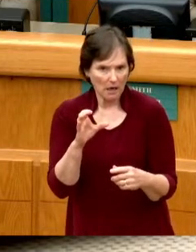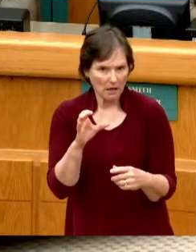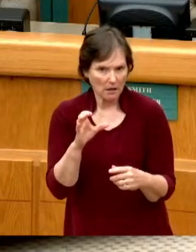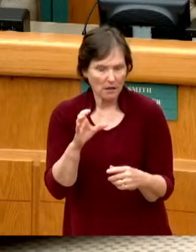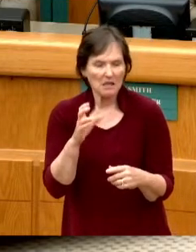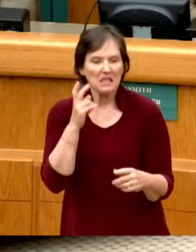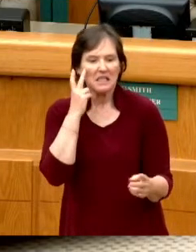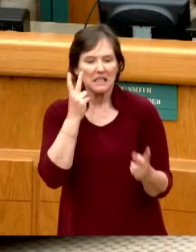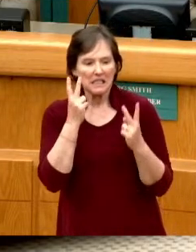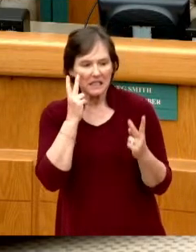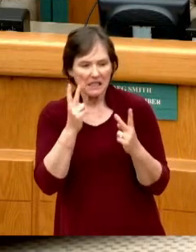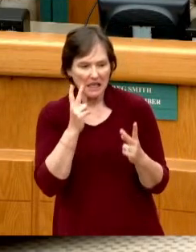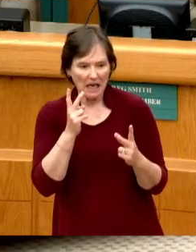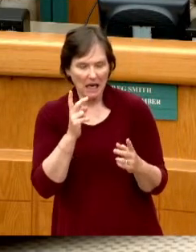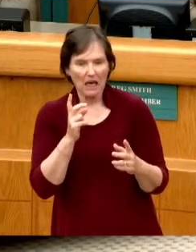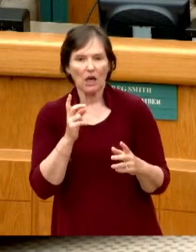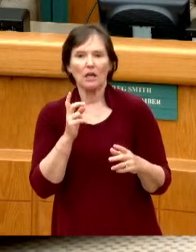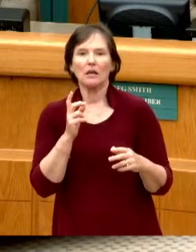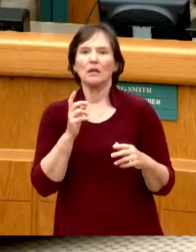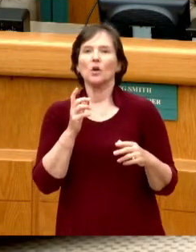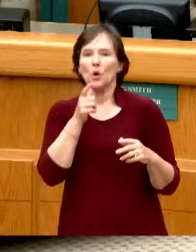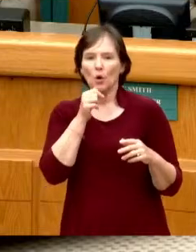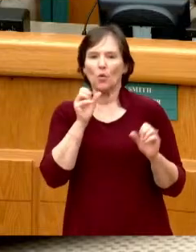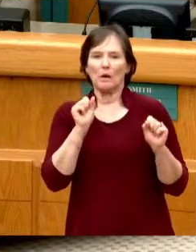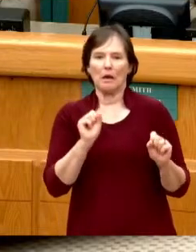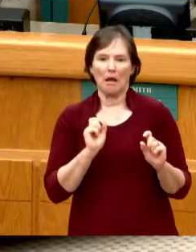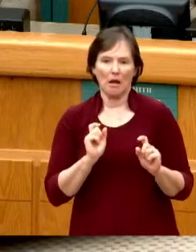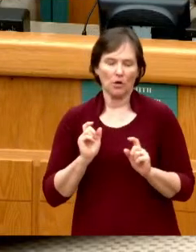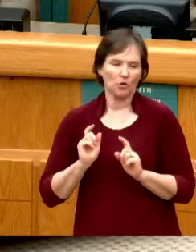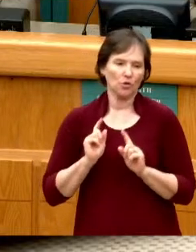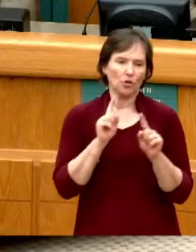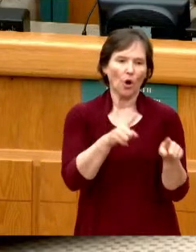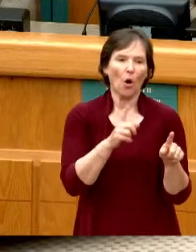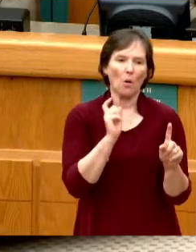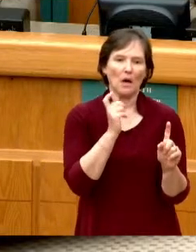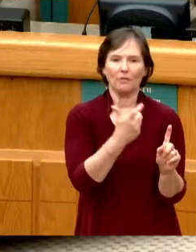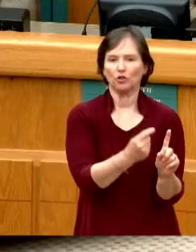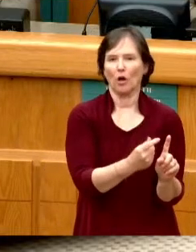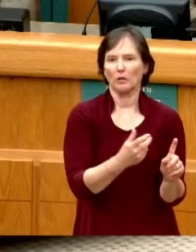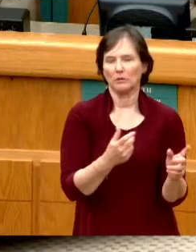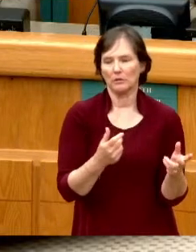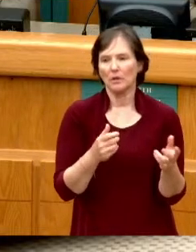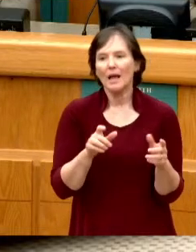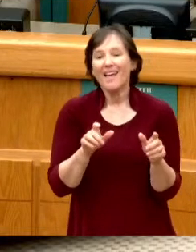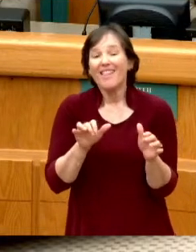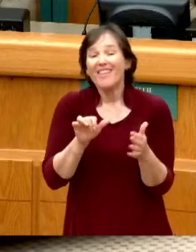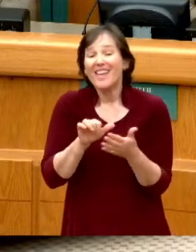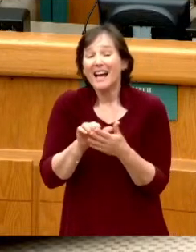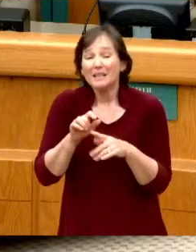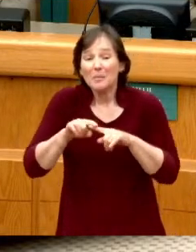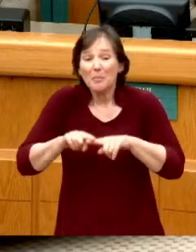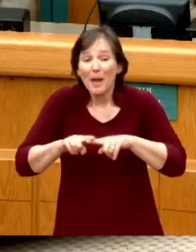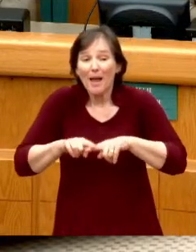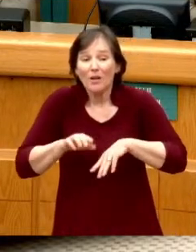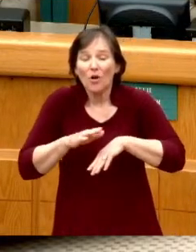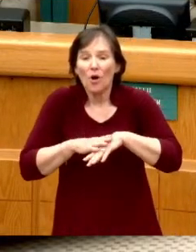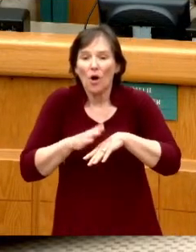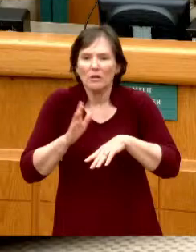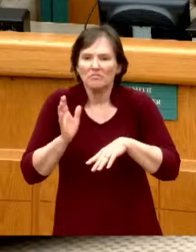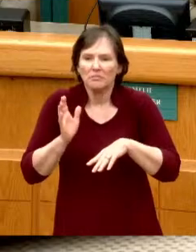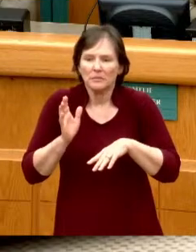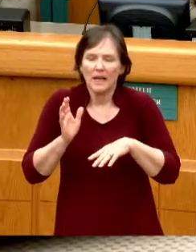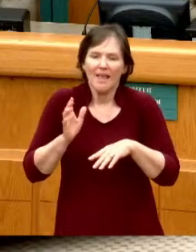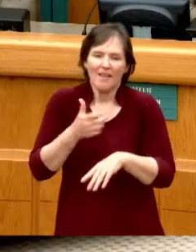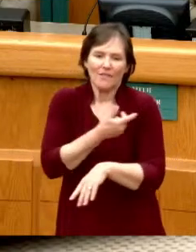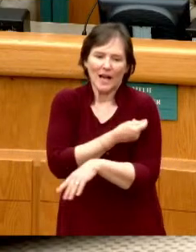future. And of course, all of this is dependent on availability of the vaccine. And so, as I said,